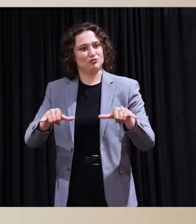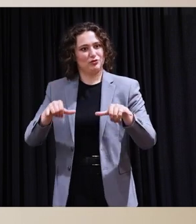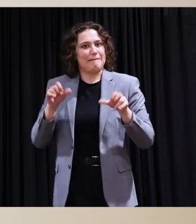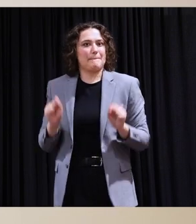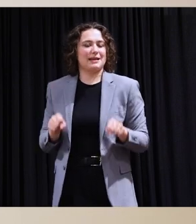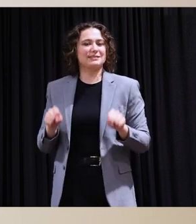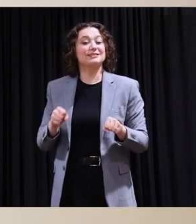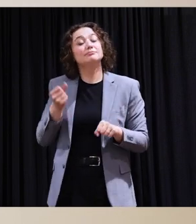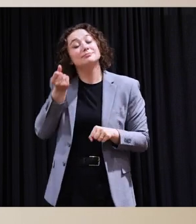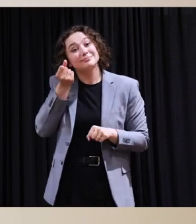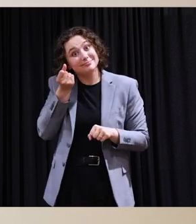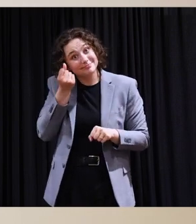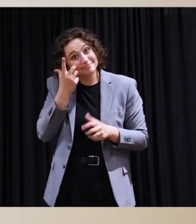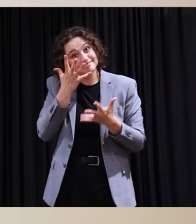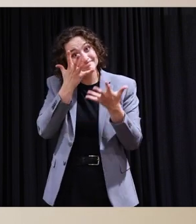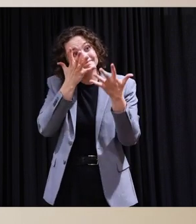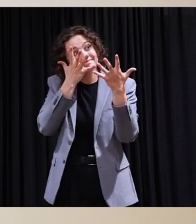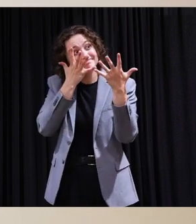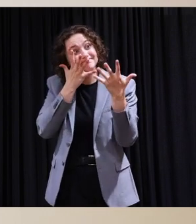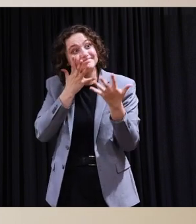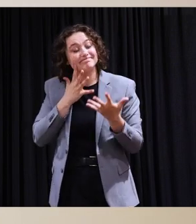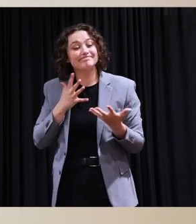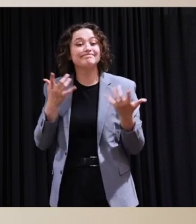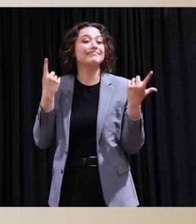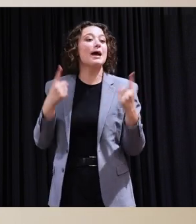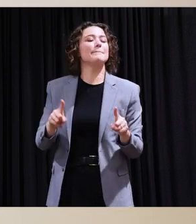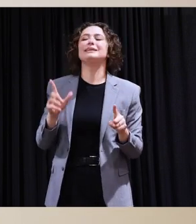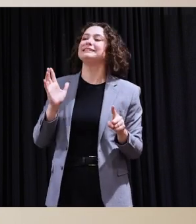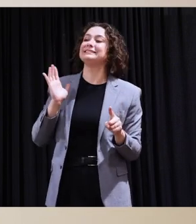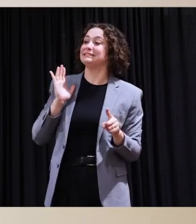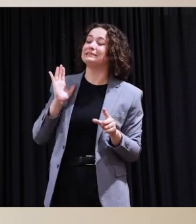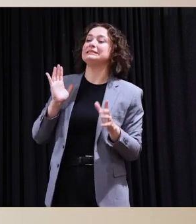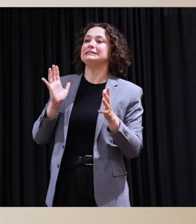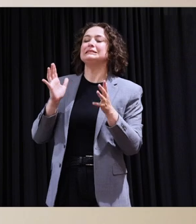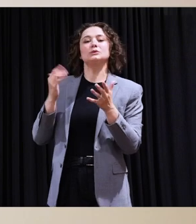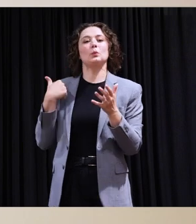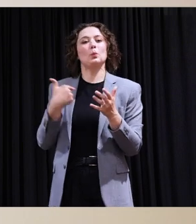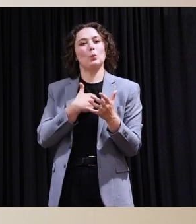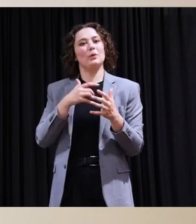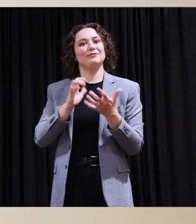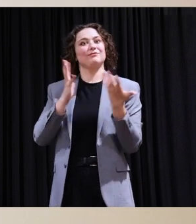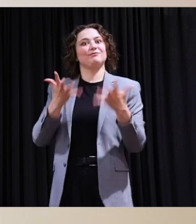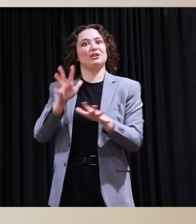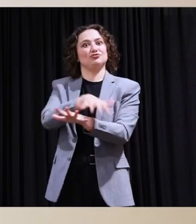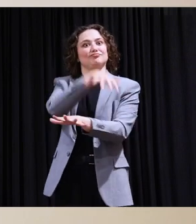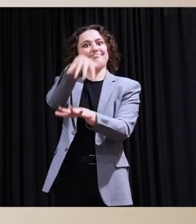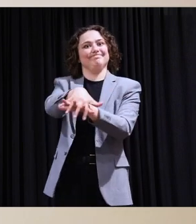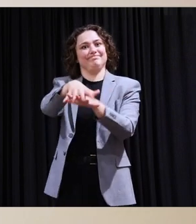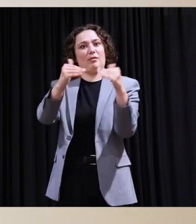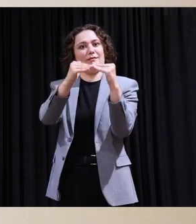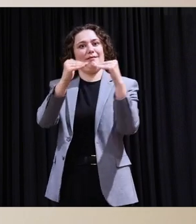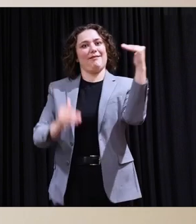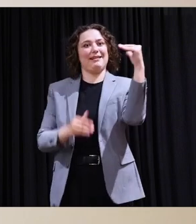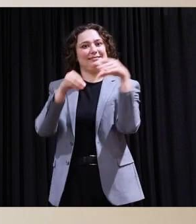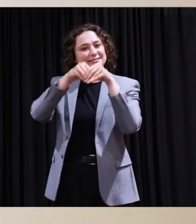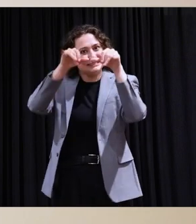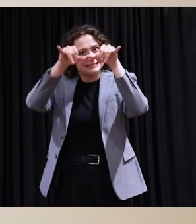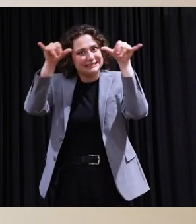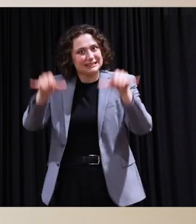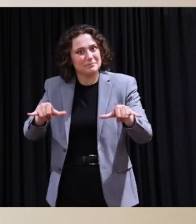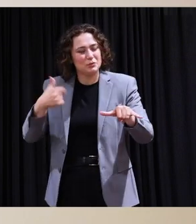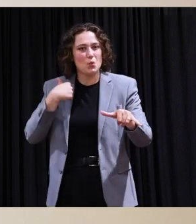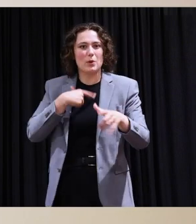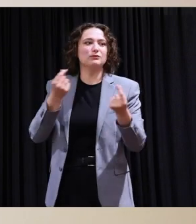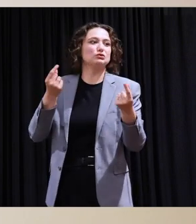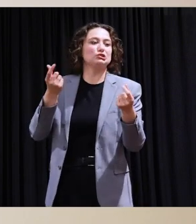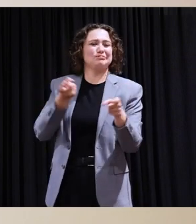that are built in our system, we've torn apart the capacity of communities. So we're providing resources so that they can convene and really have